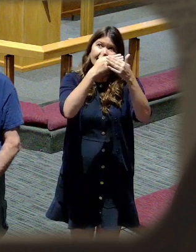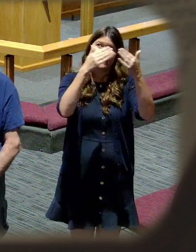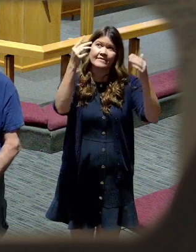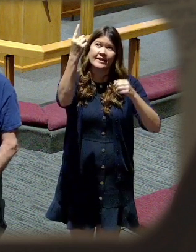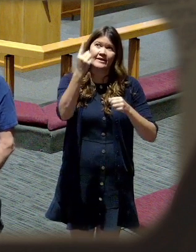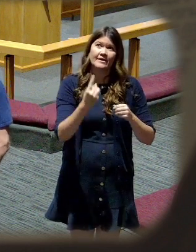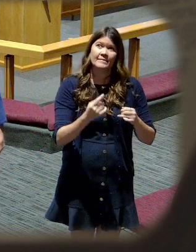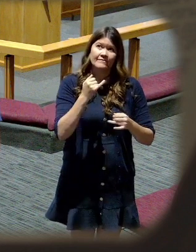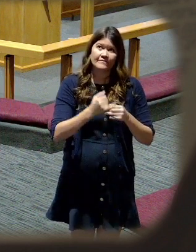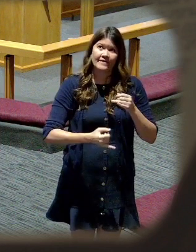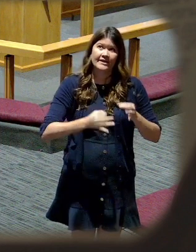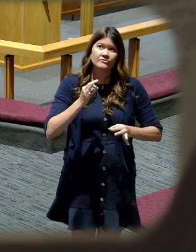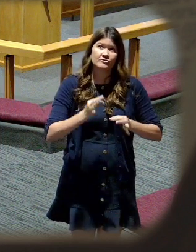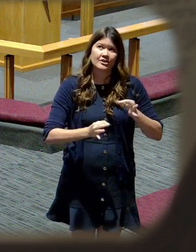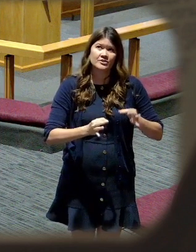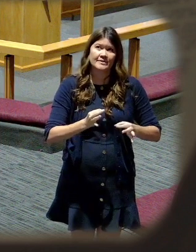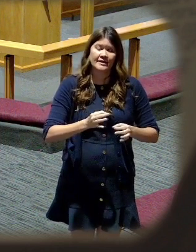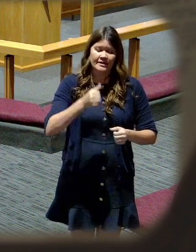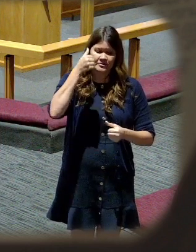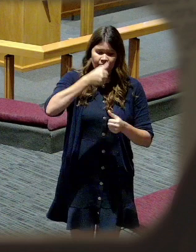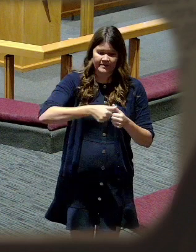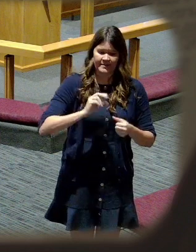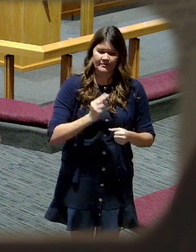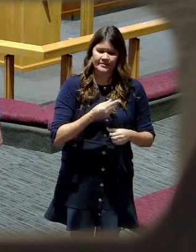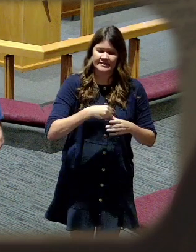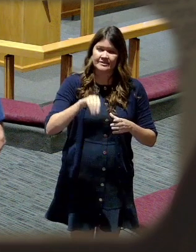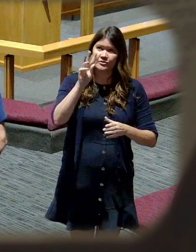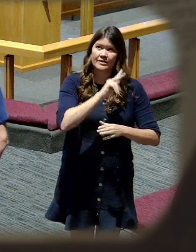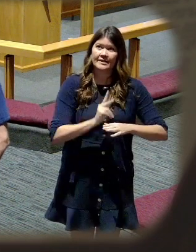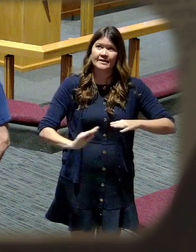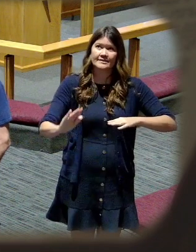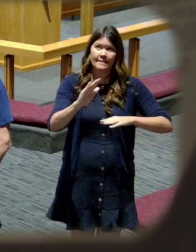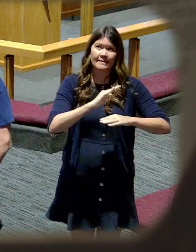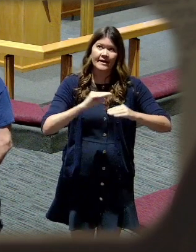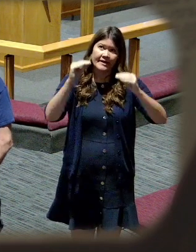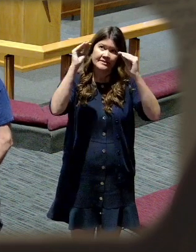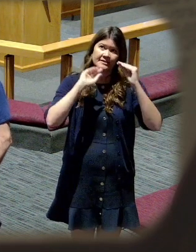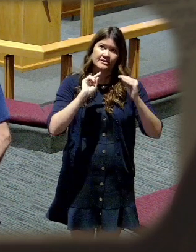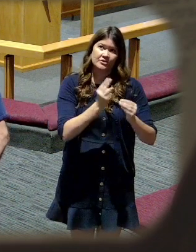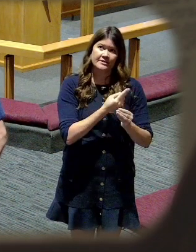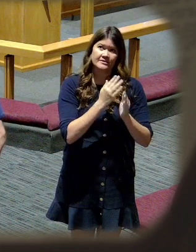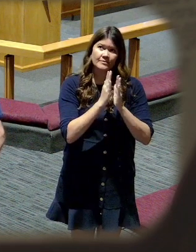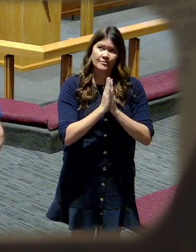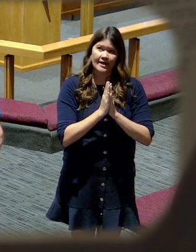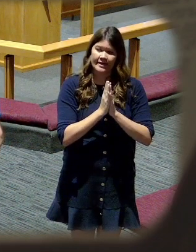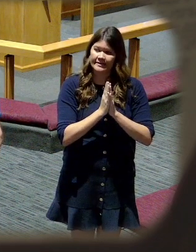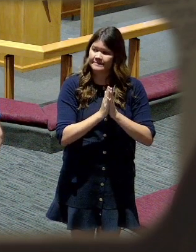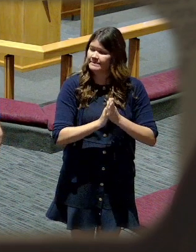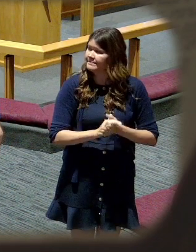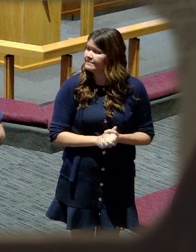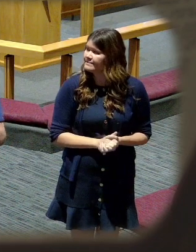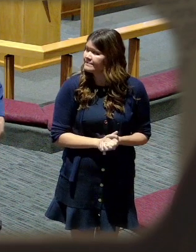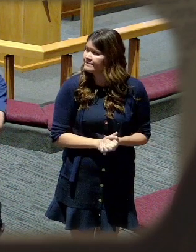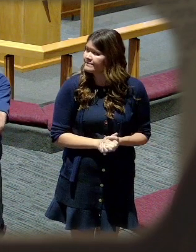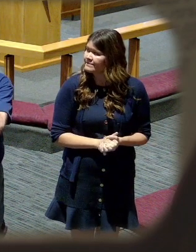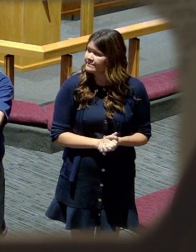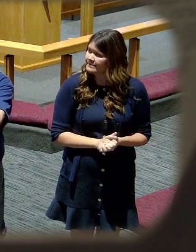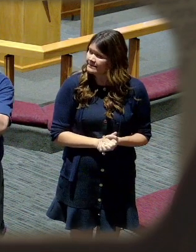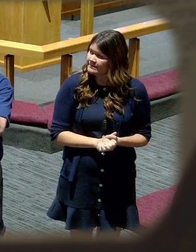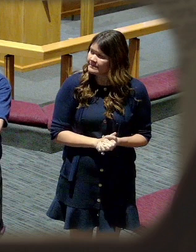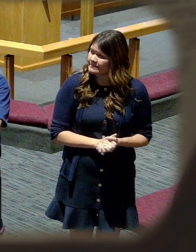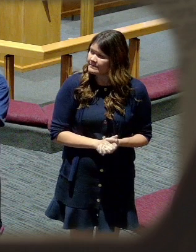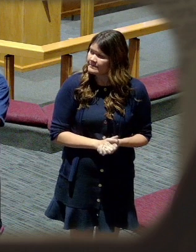the final judgment. So remember us in your kingdom. Teach us to pray. Our Father, who art in